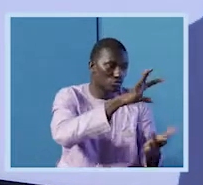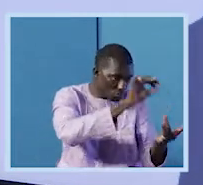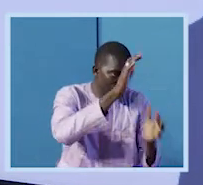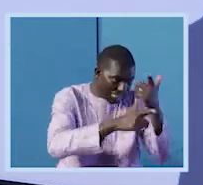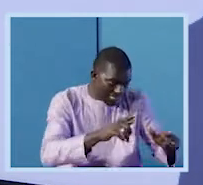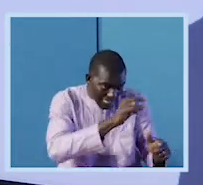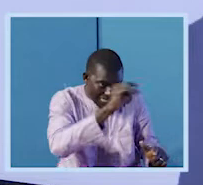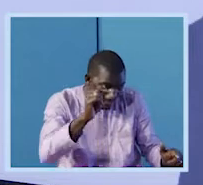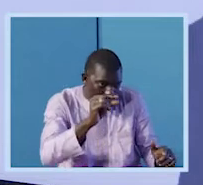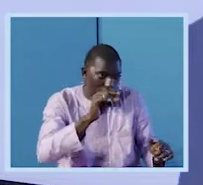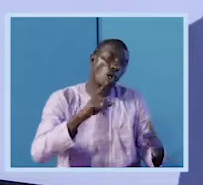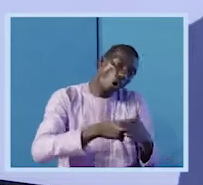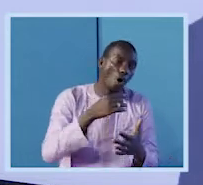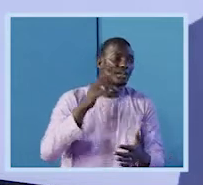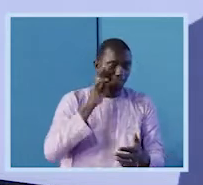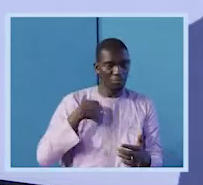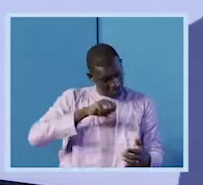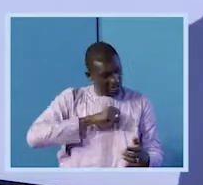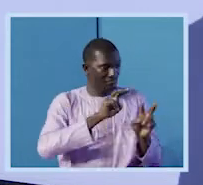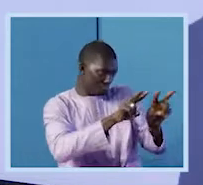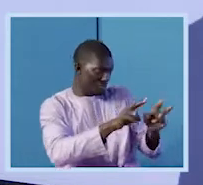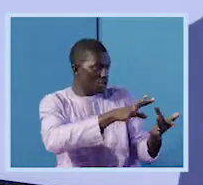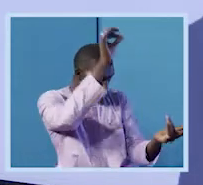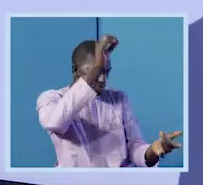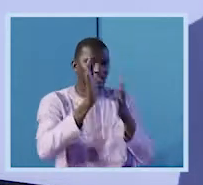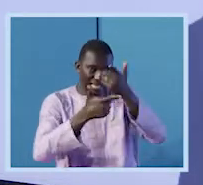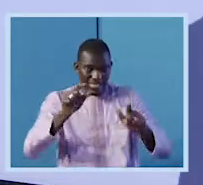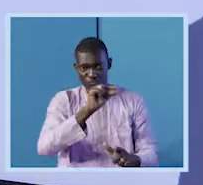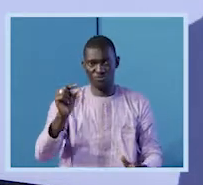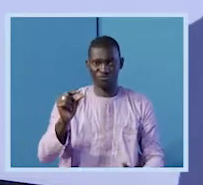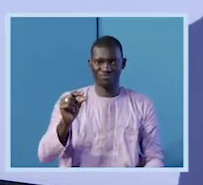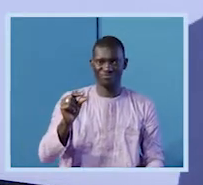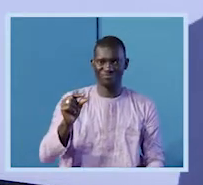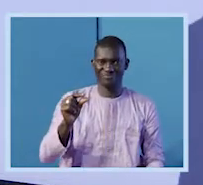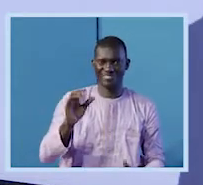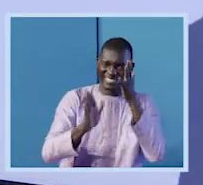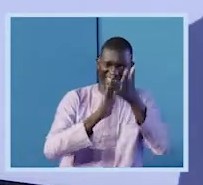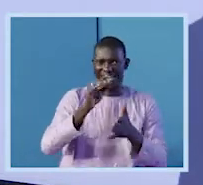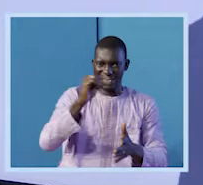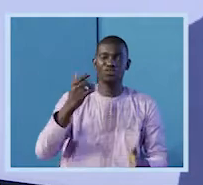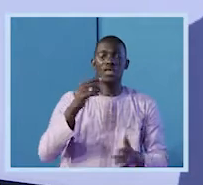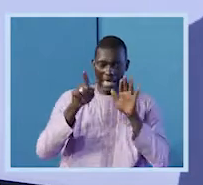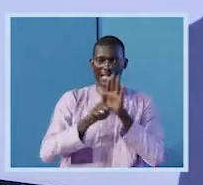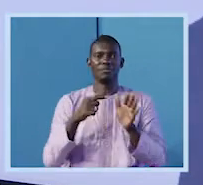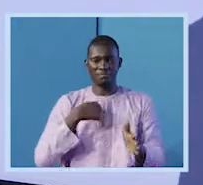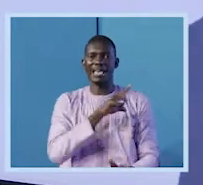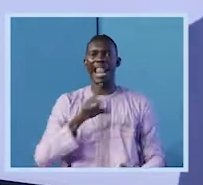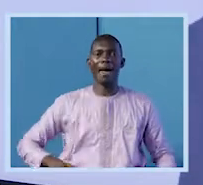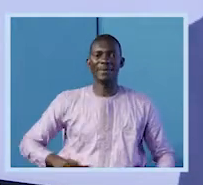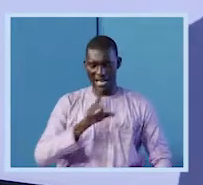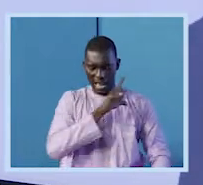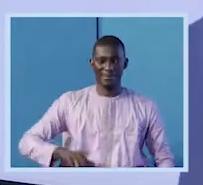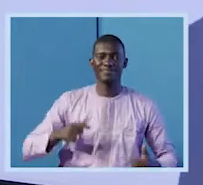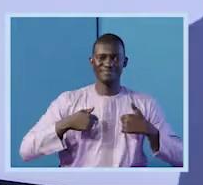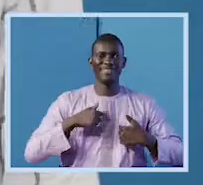my sign name is Lamin. Okay. This is L. This is letter L. This is my initial L. Yeah. L. Yeah. So this is from here to here. Okay. That's my